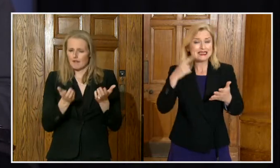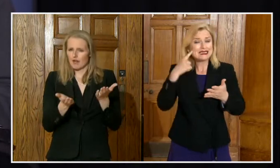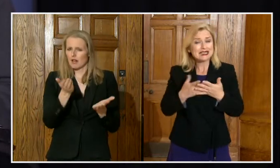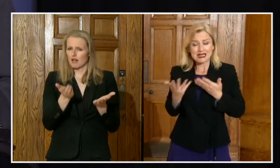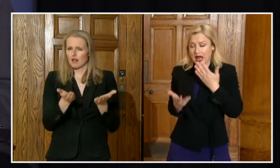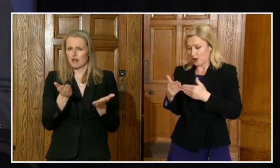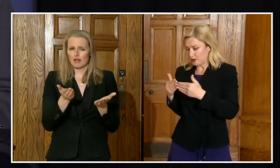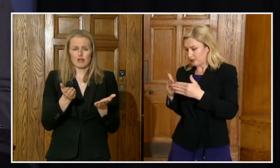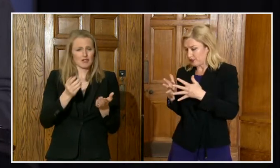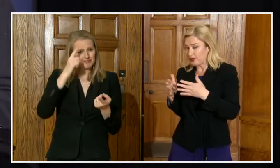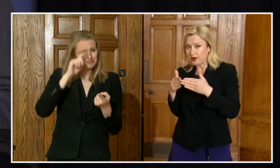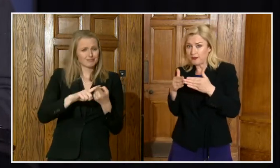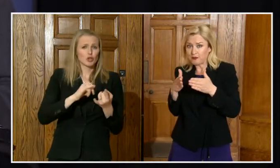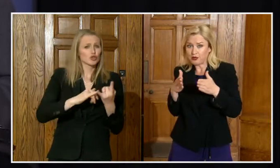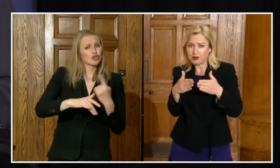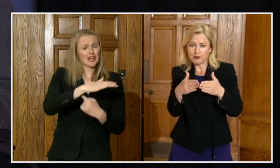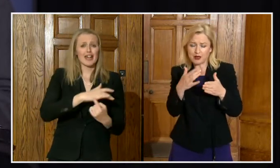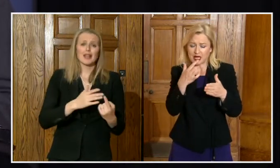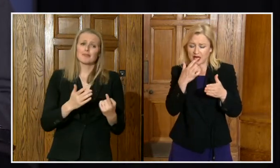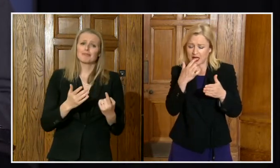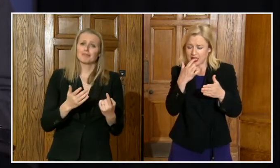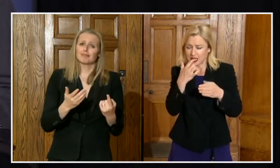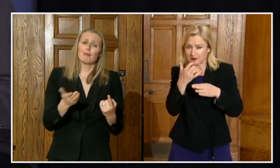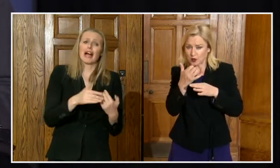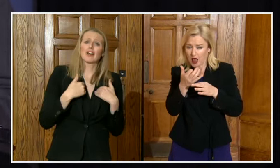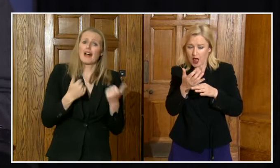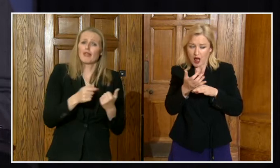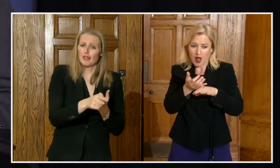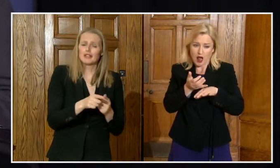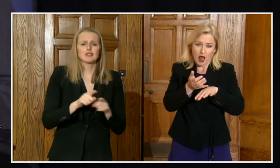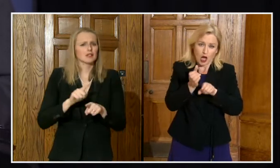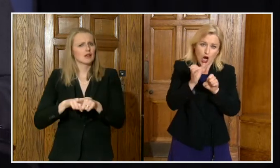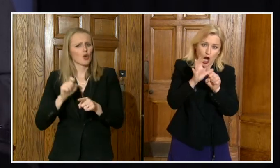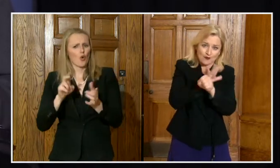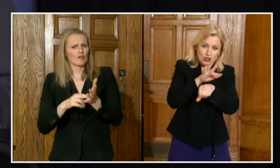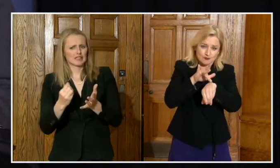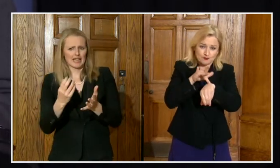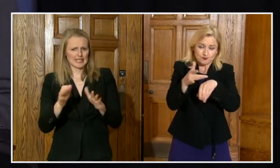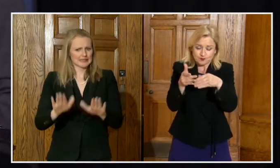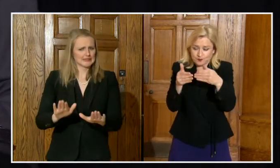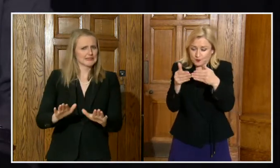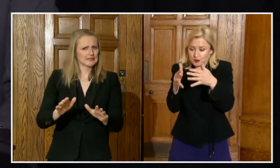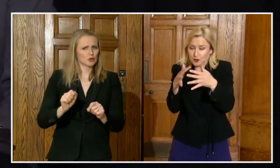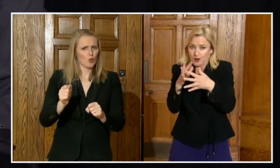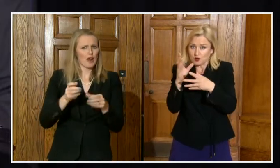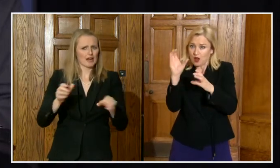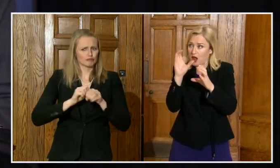plan for that carefully, in a considered way, looking at the evidence and monitoring all of the time